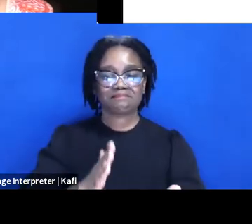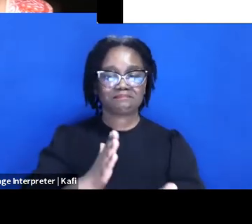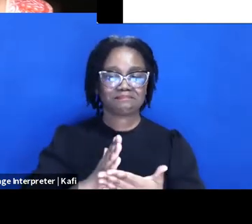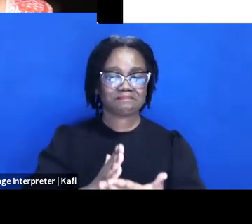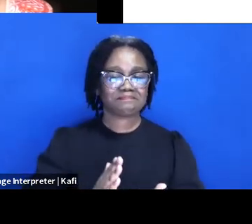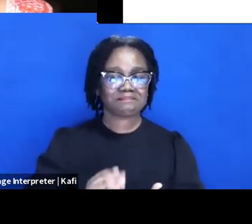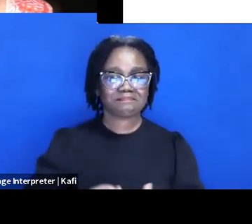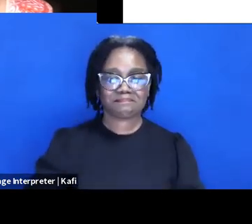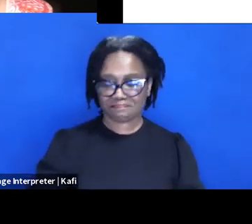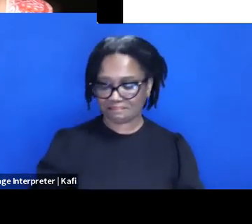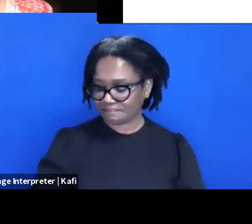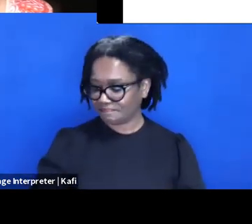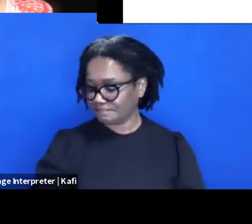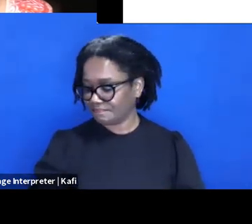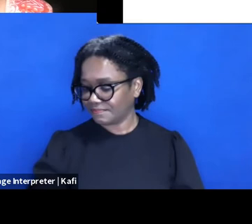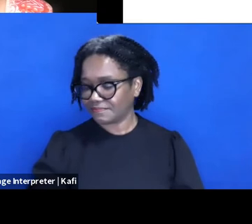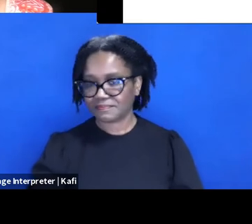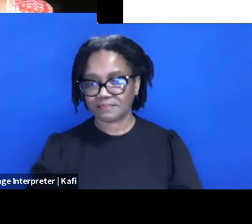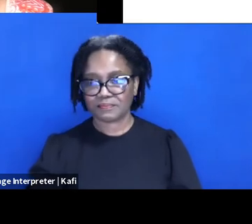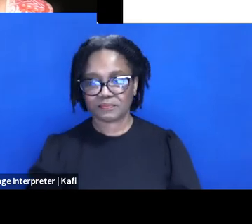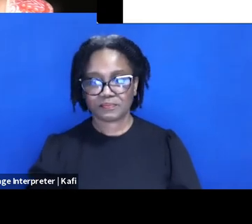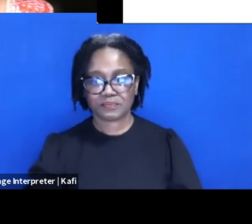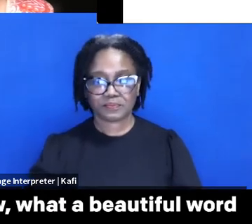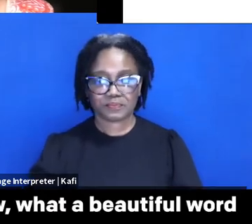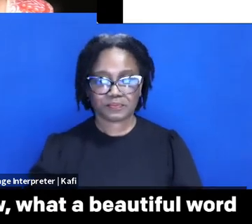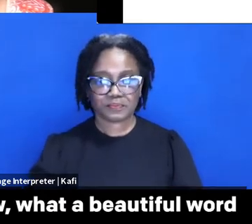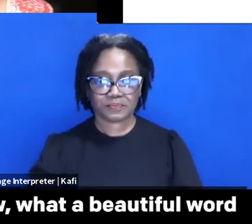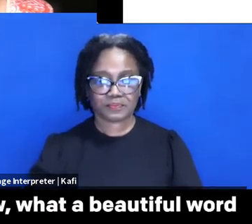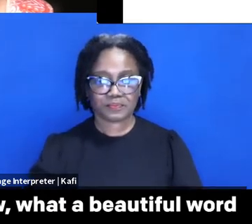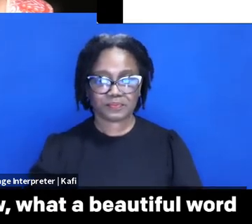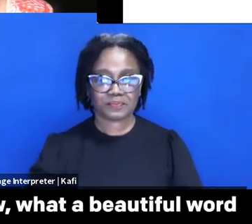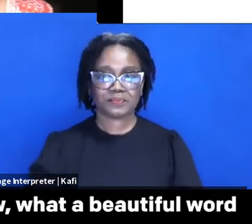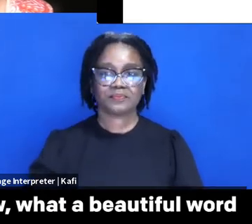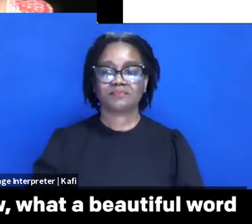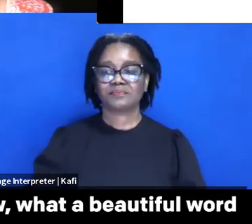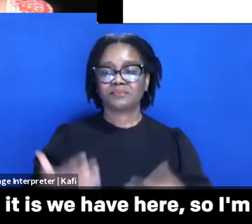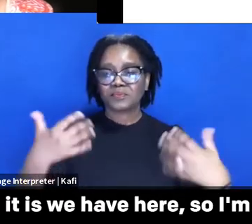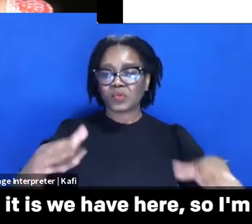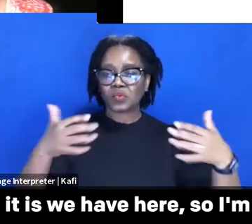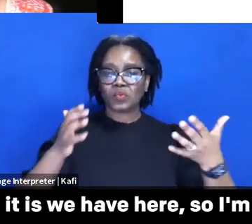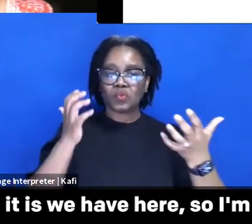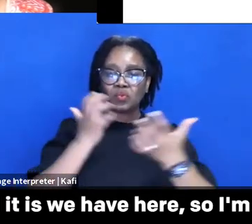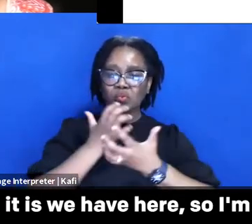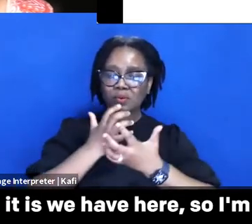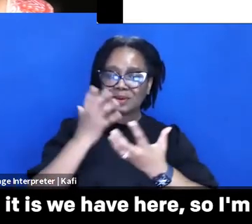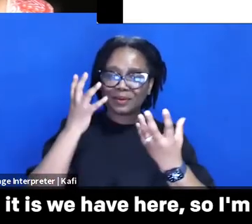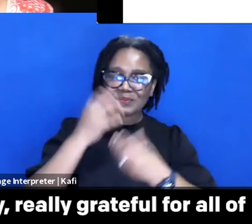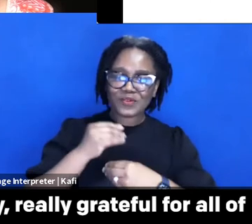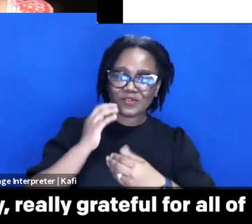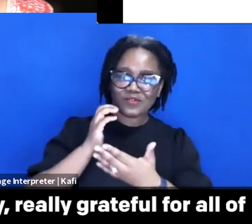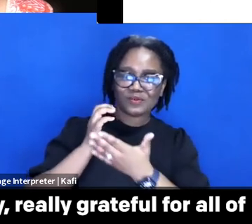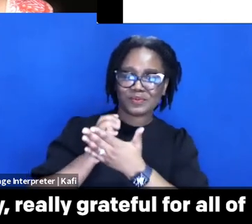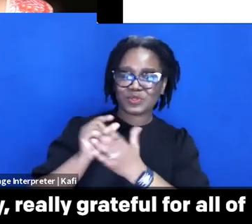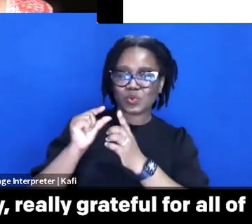Wow, what a beautiful word cloud it is we have here. So I'm really,